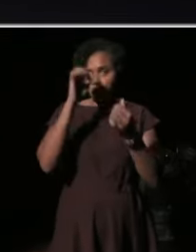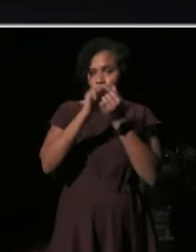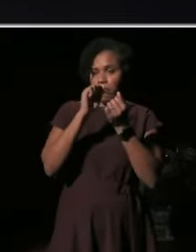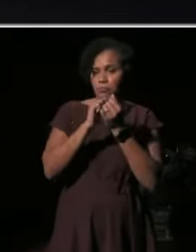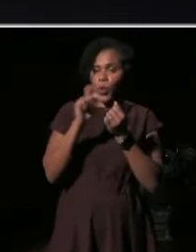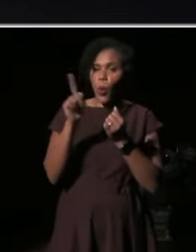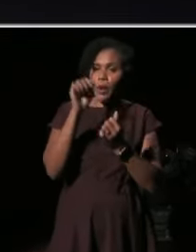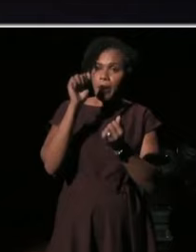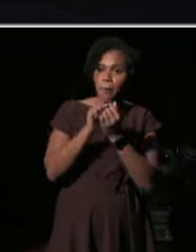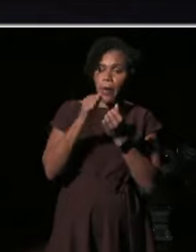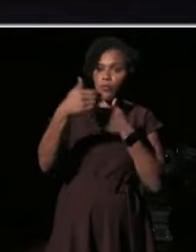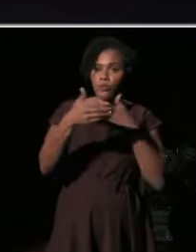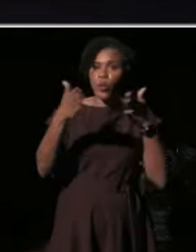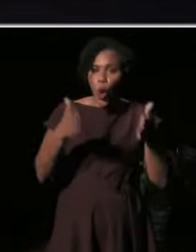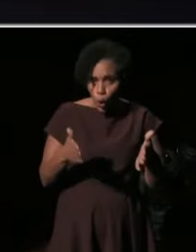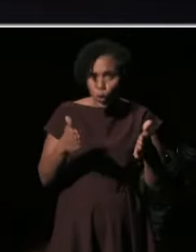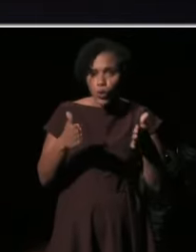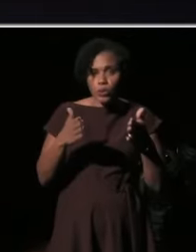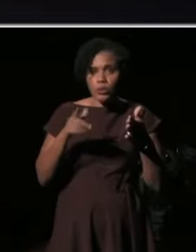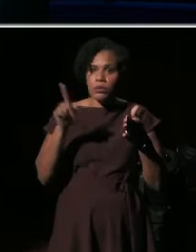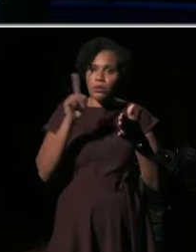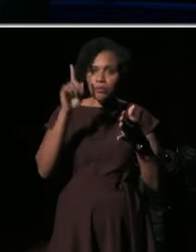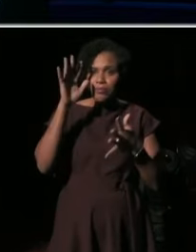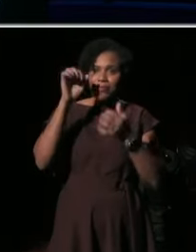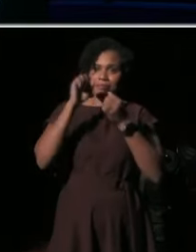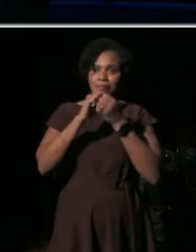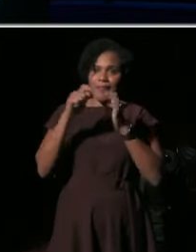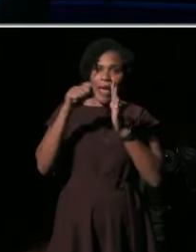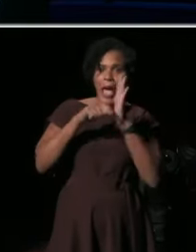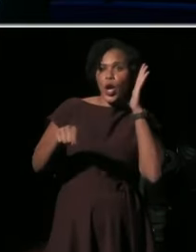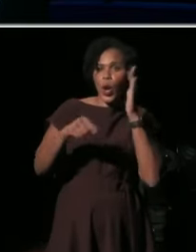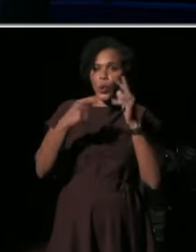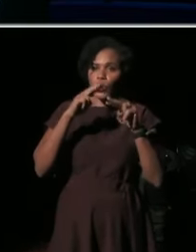Box, Echoes of 9/11.